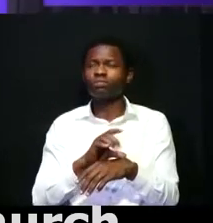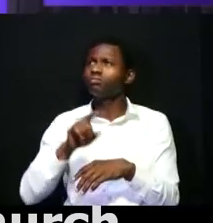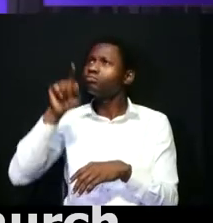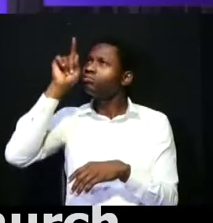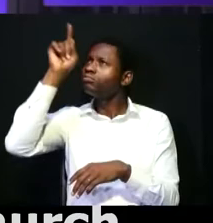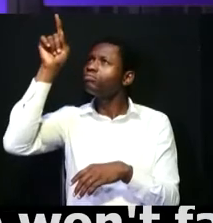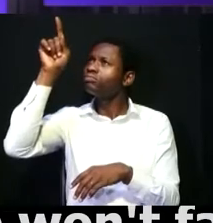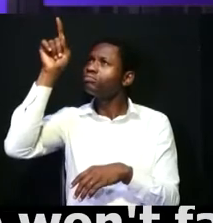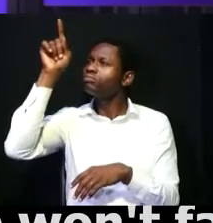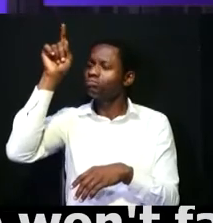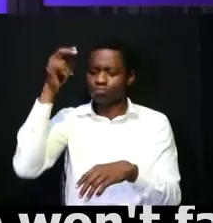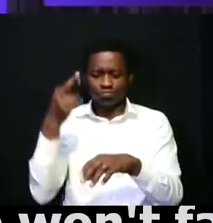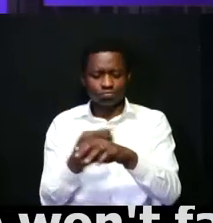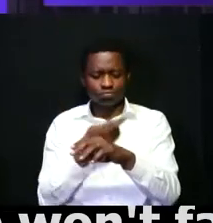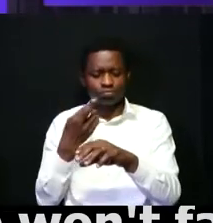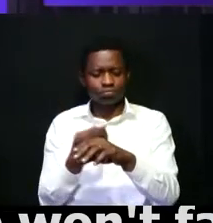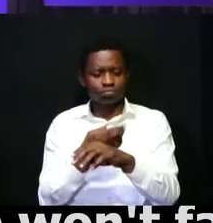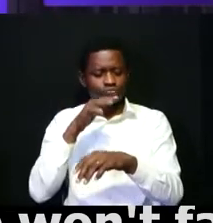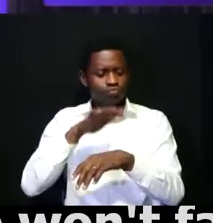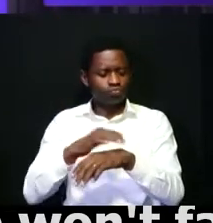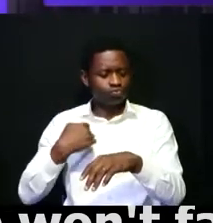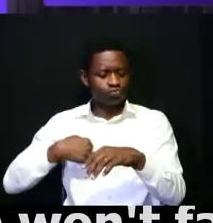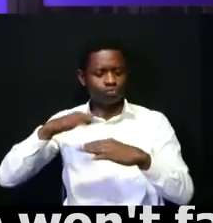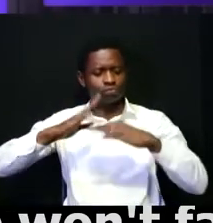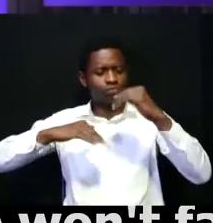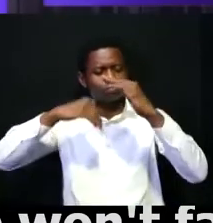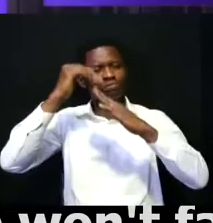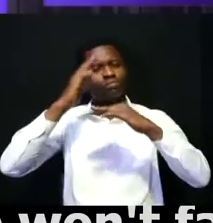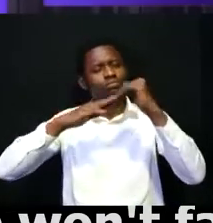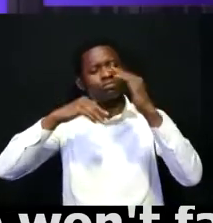a rock on which we build, and we won't